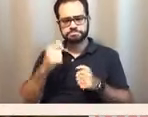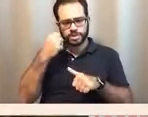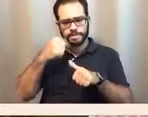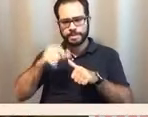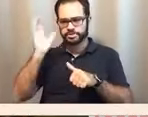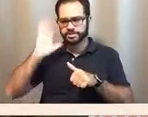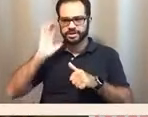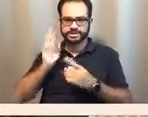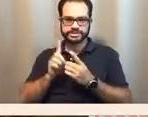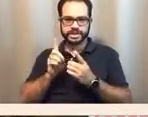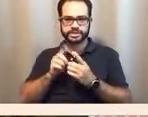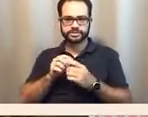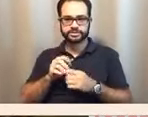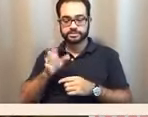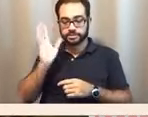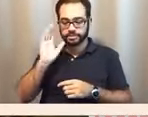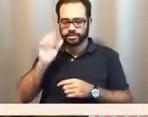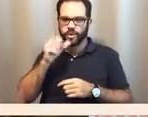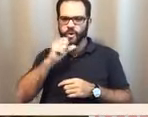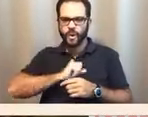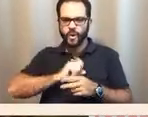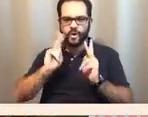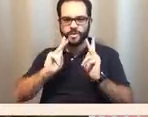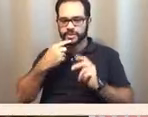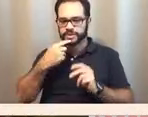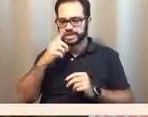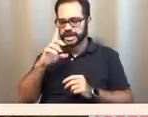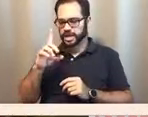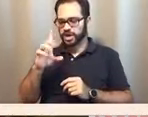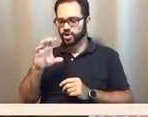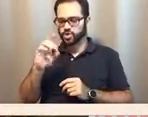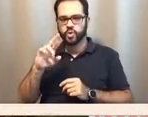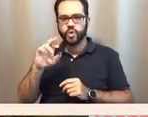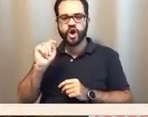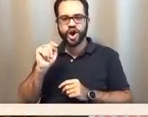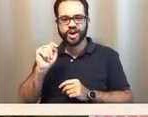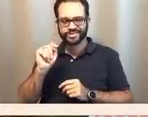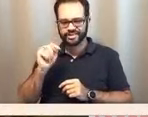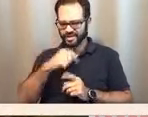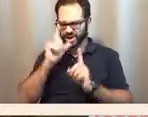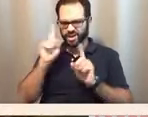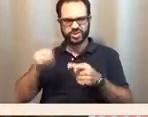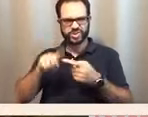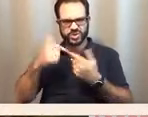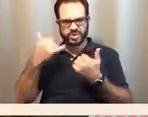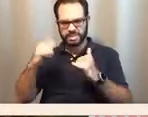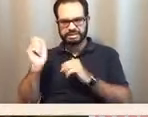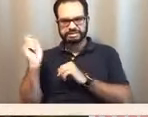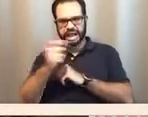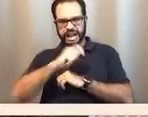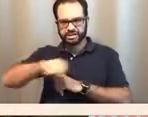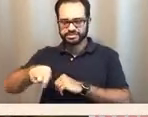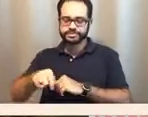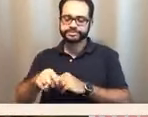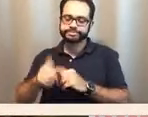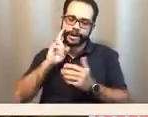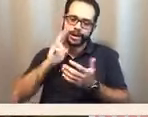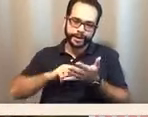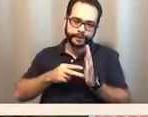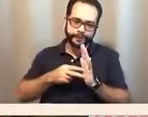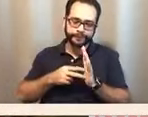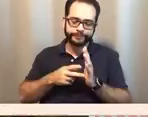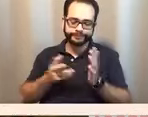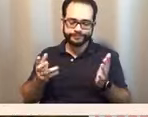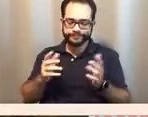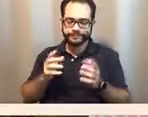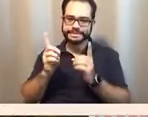say, y'all courting? Courting? I'm not going to the tennis court. You know, I knew what they mean. And